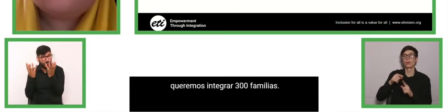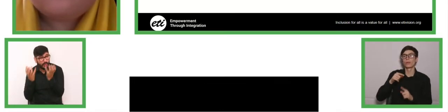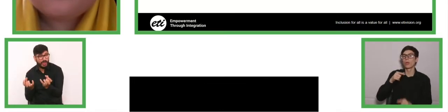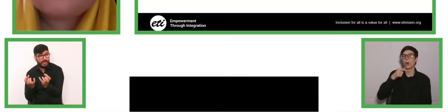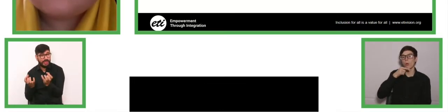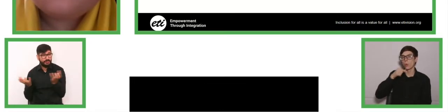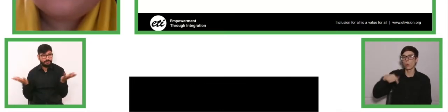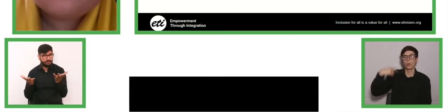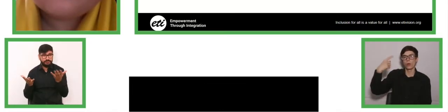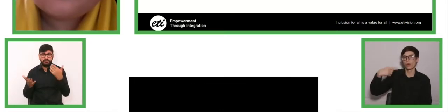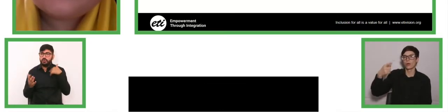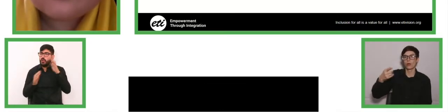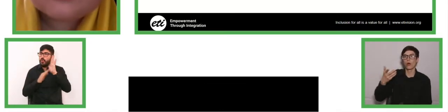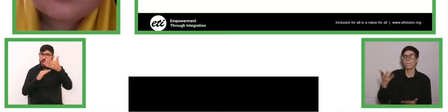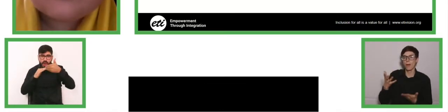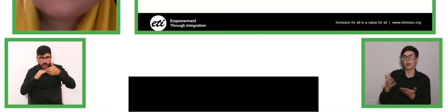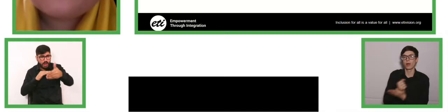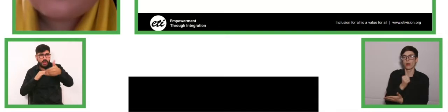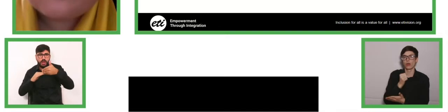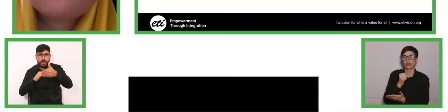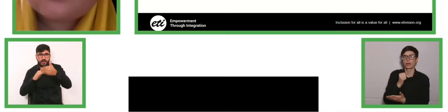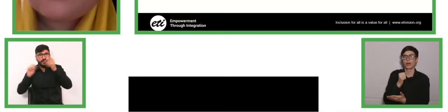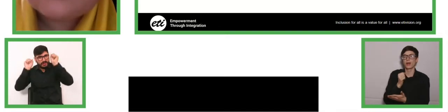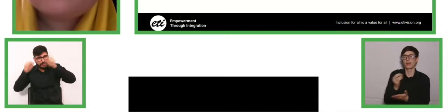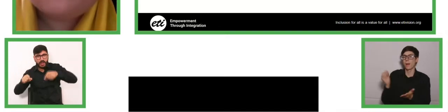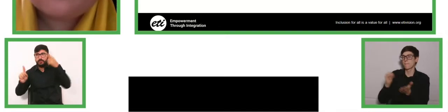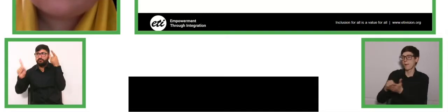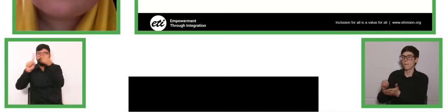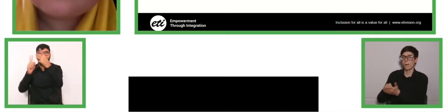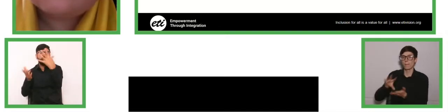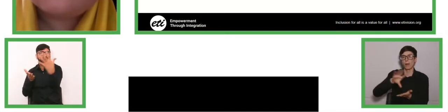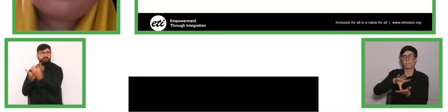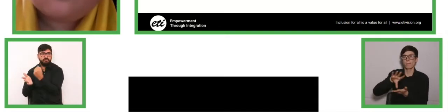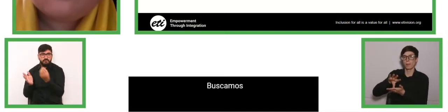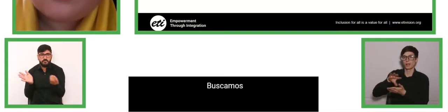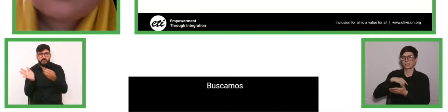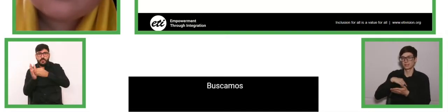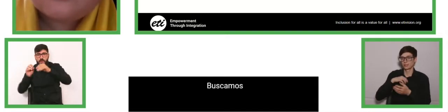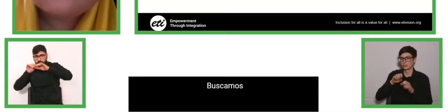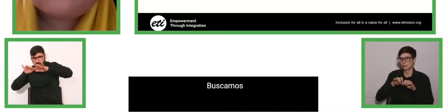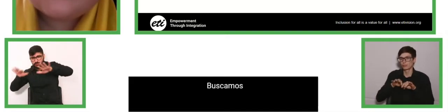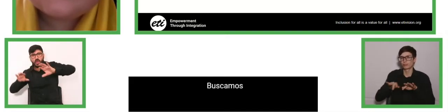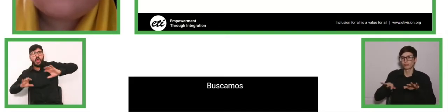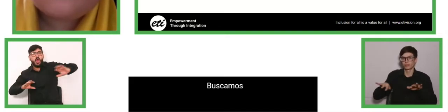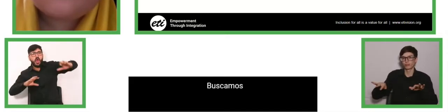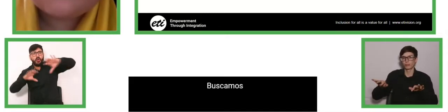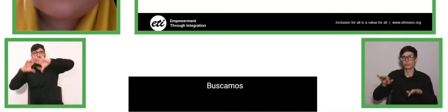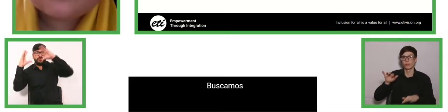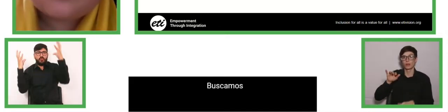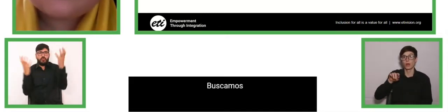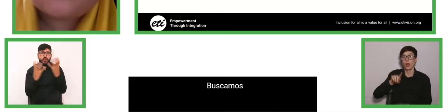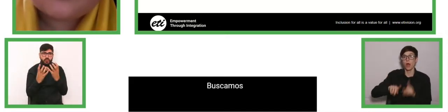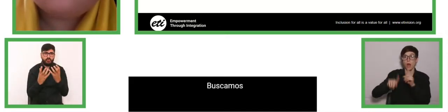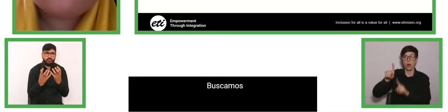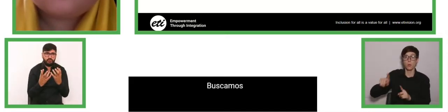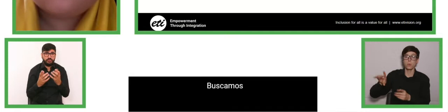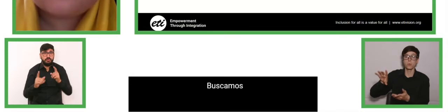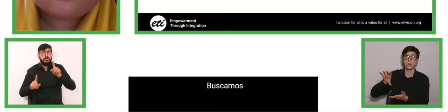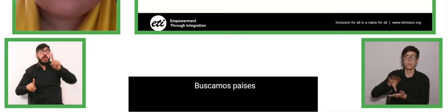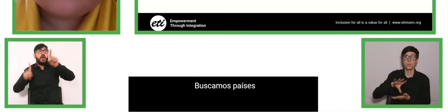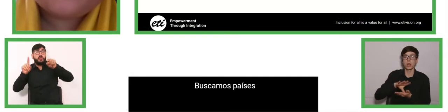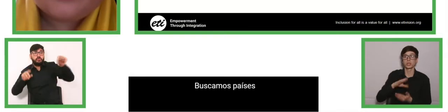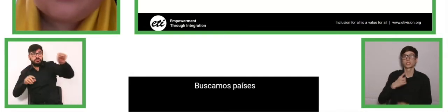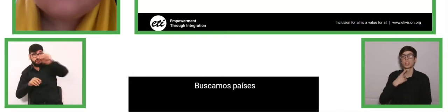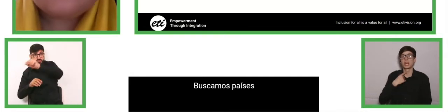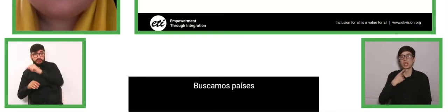local partners and funders who are interested in sponsoring families and professionals in their local communities to receive our specialized training free of